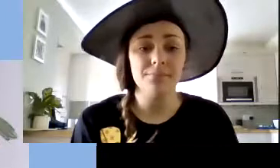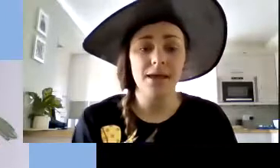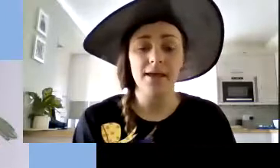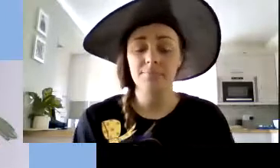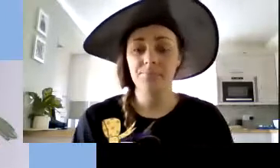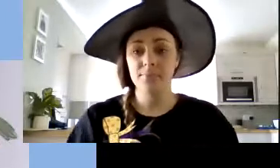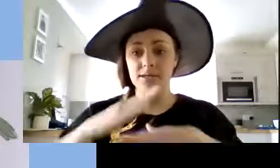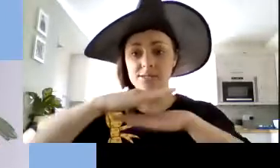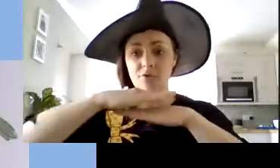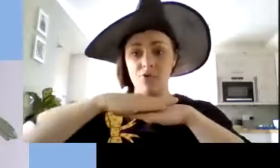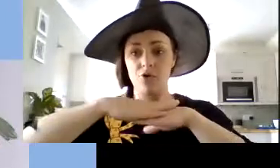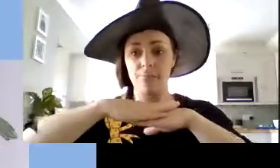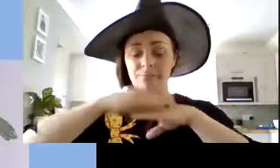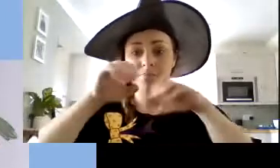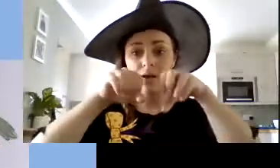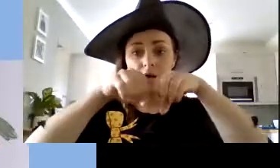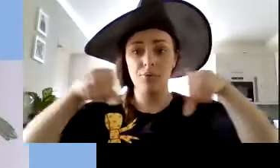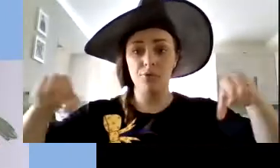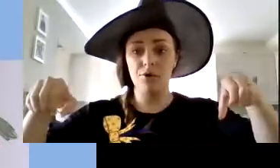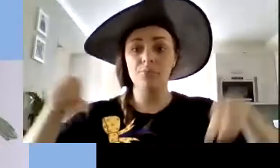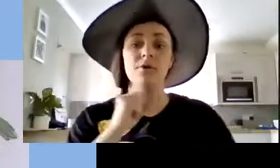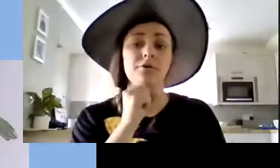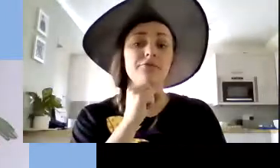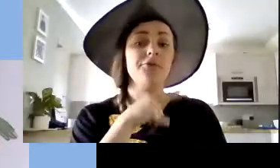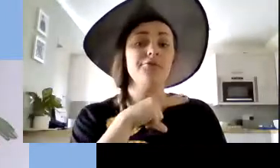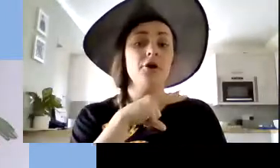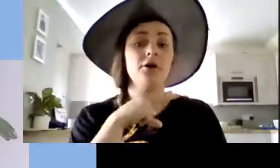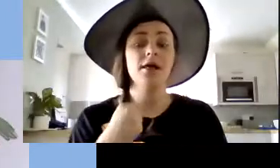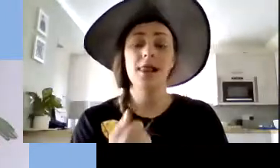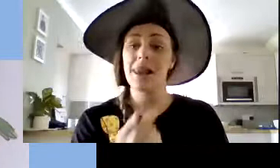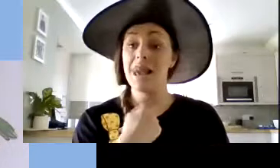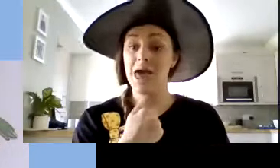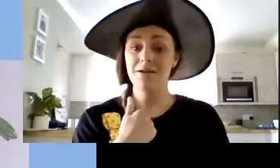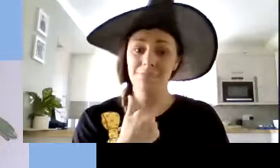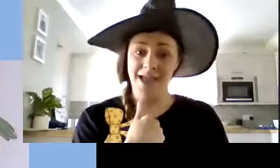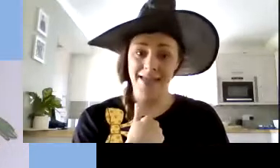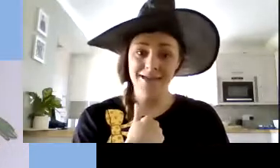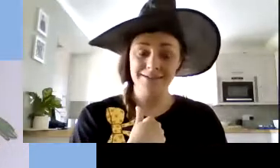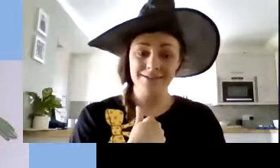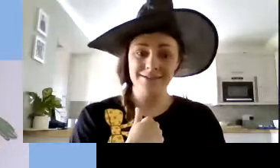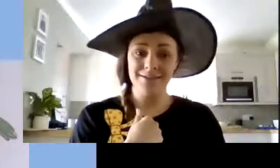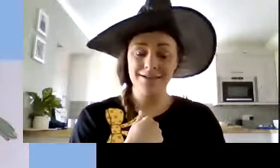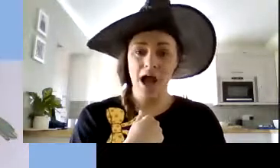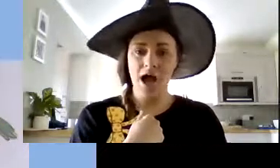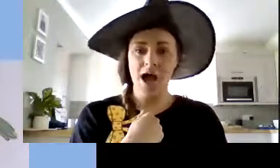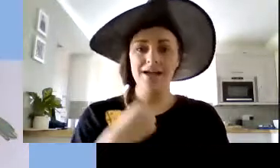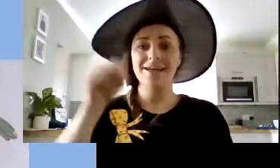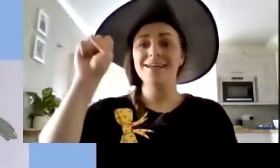clean as can be. Is there room on a broom for a frog like me?"